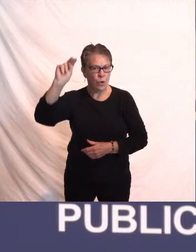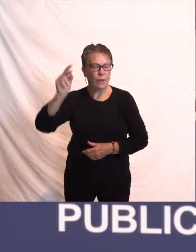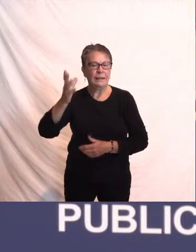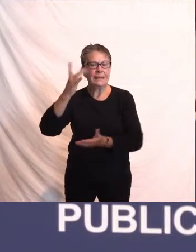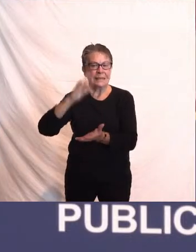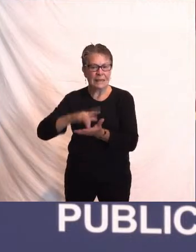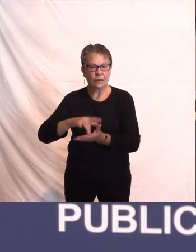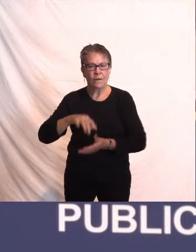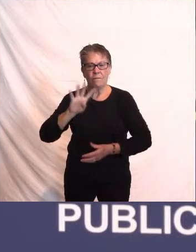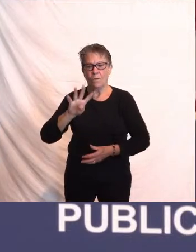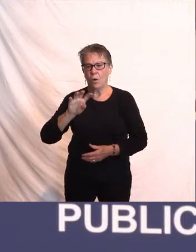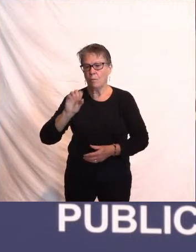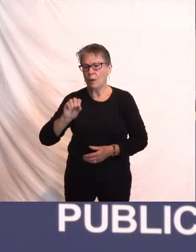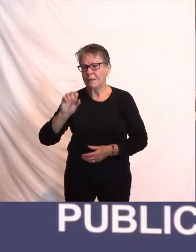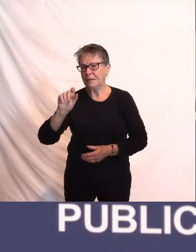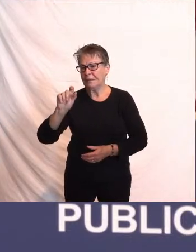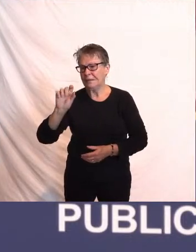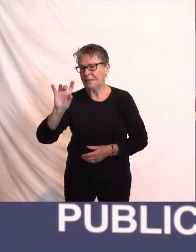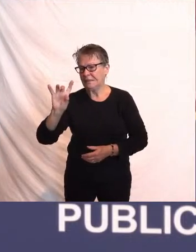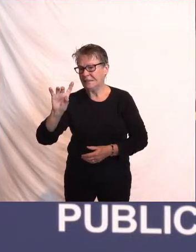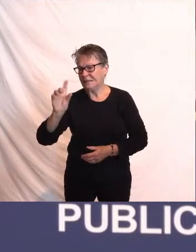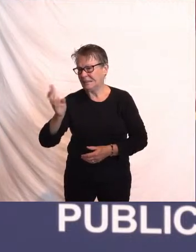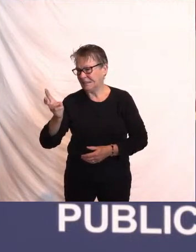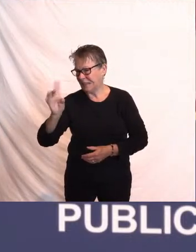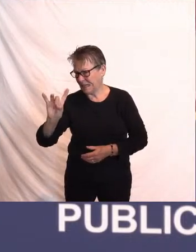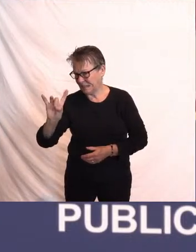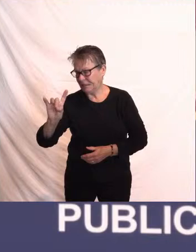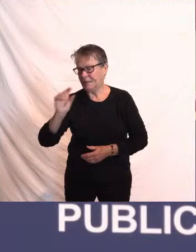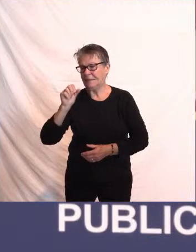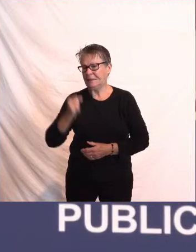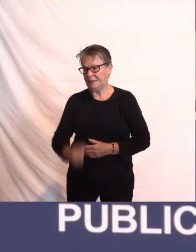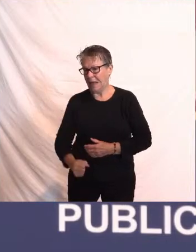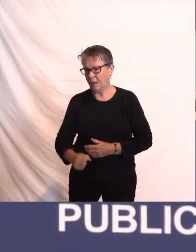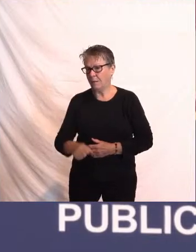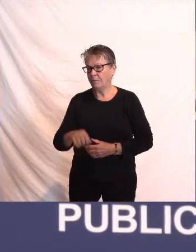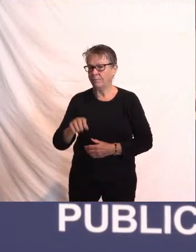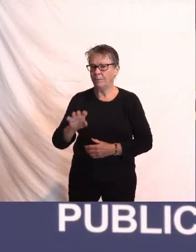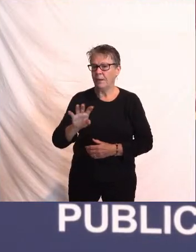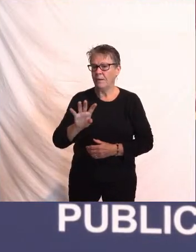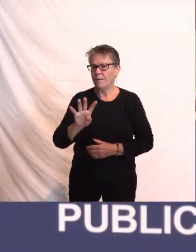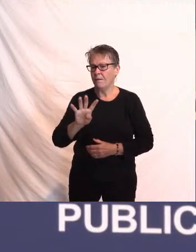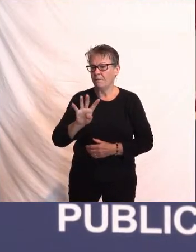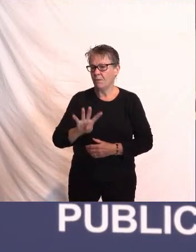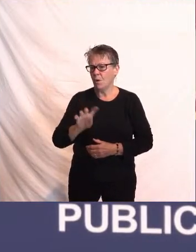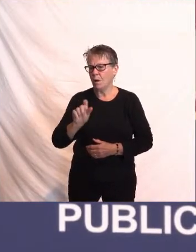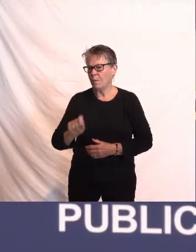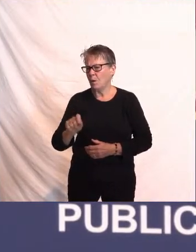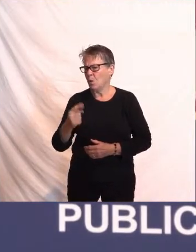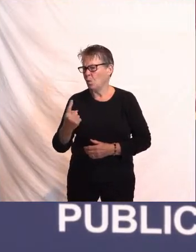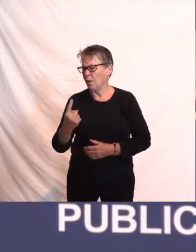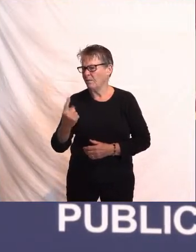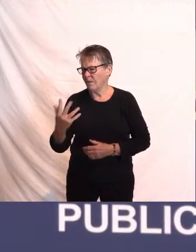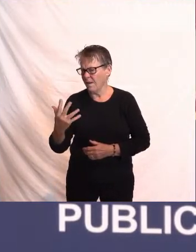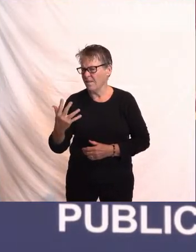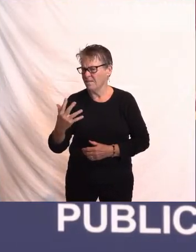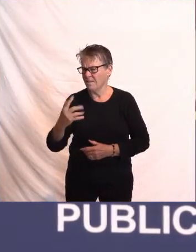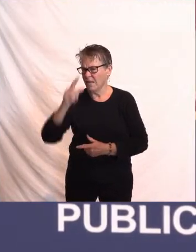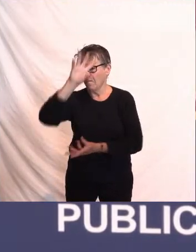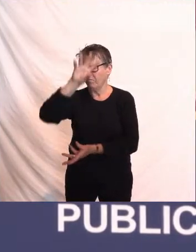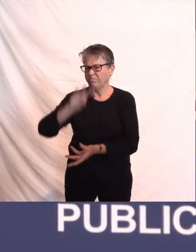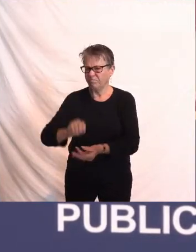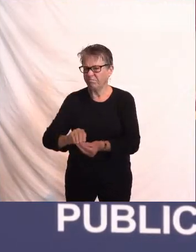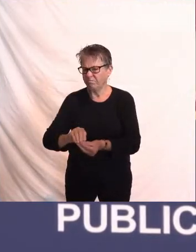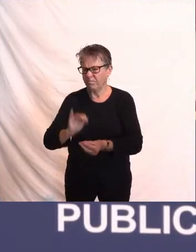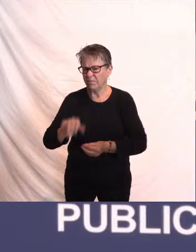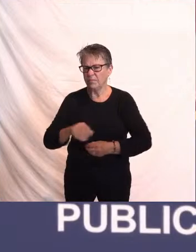state 5.15%. So that concludes my daily report. Continue to stay safe, get vaccinated to protect